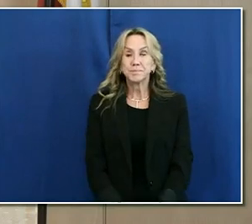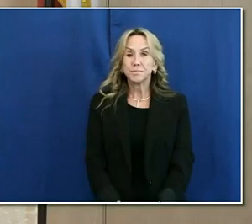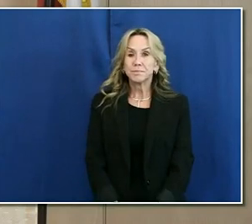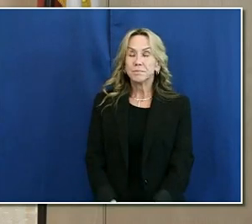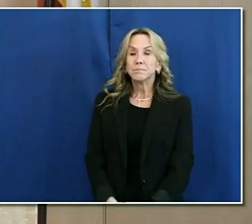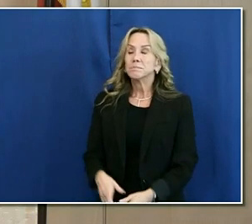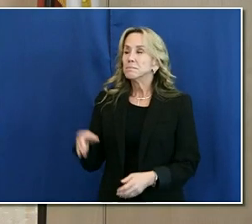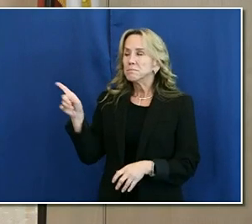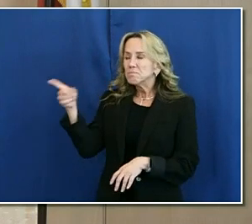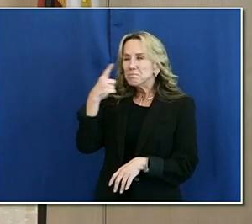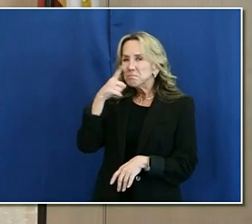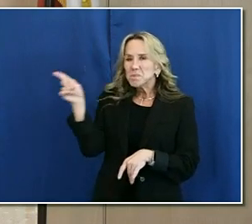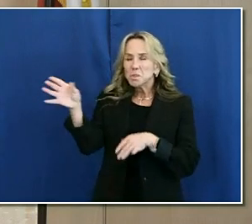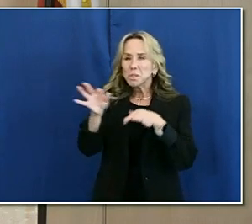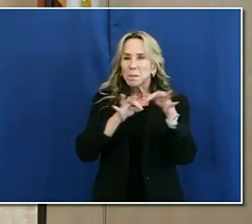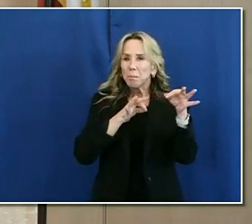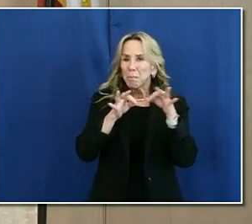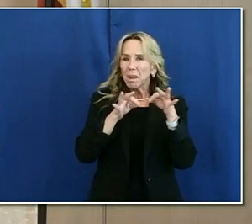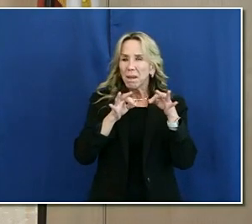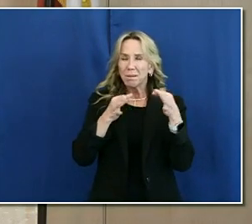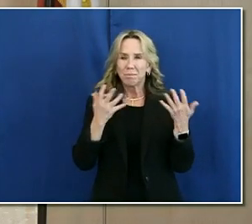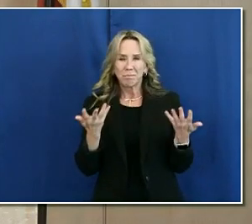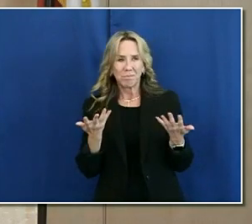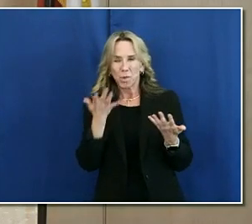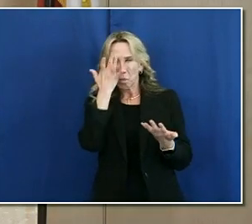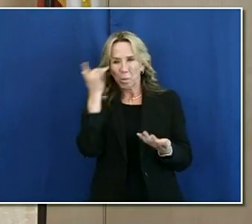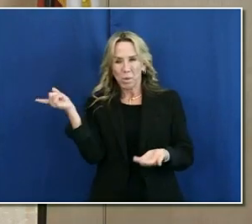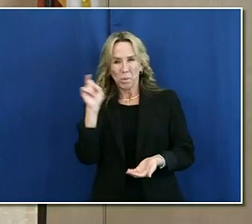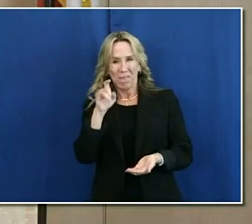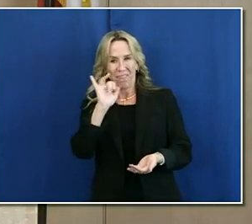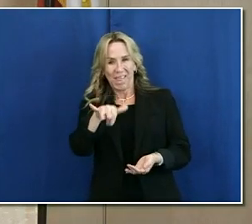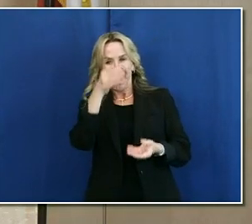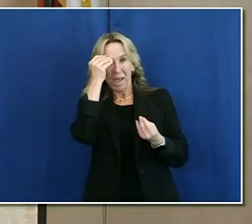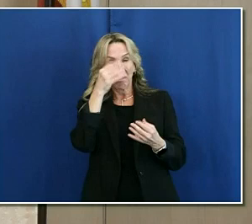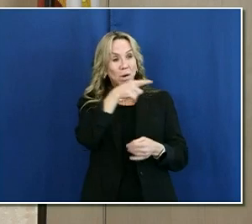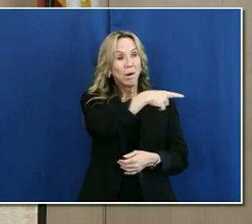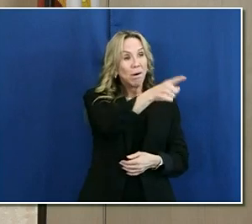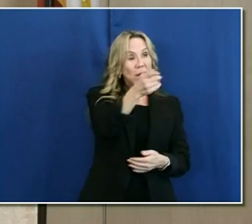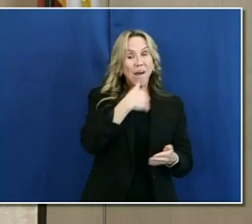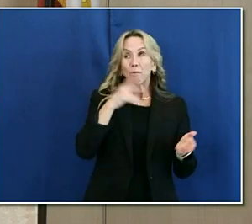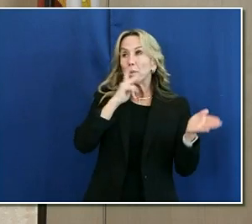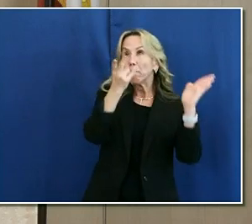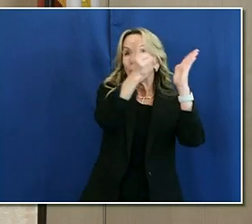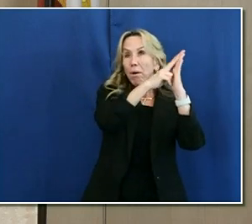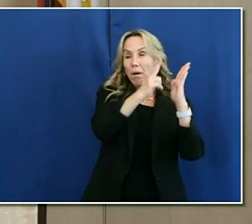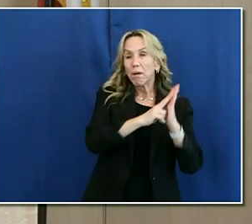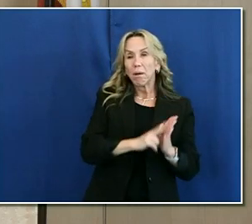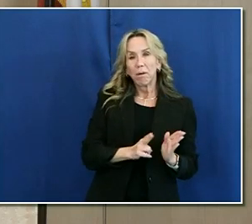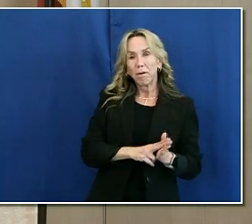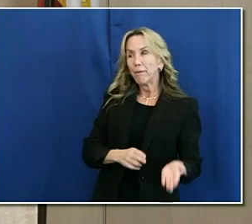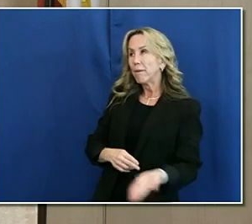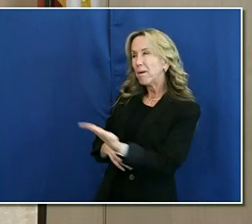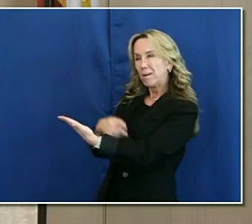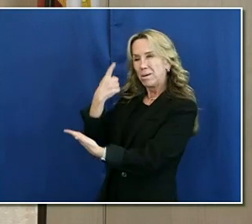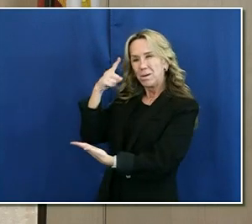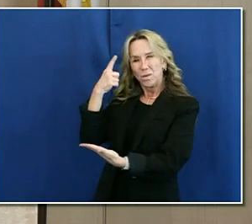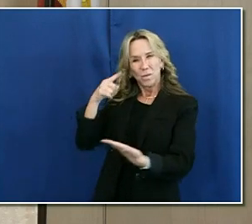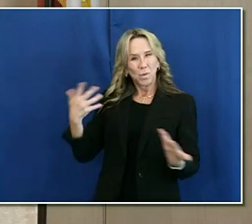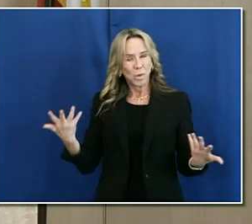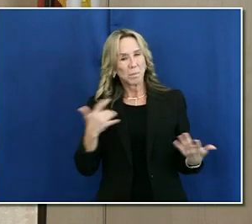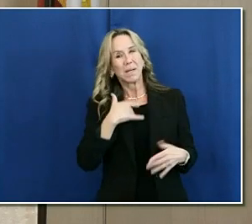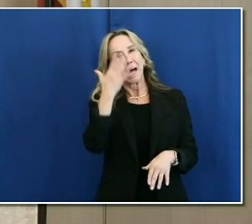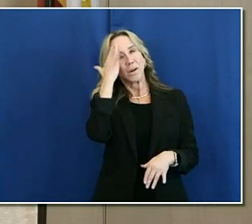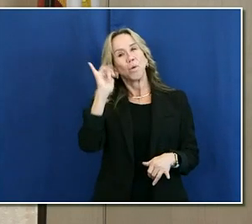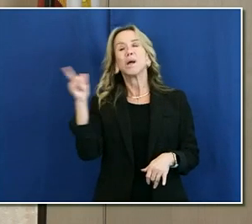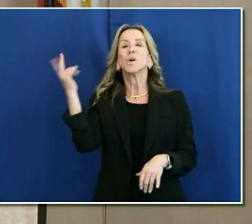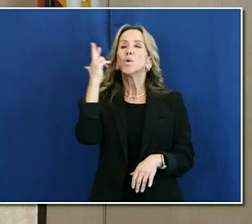generally like why or like how this information could help you guys, and how are you informing businesses about it? I know like the local chapter of the Cal Restaurant Association